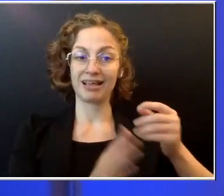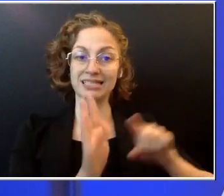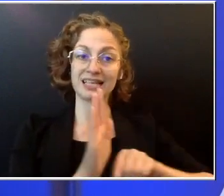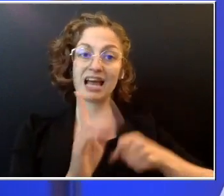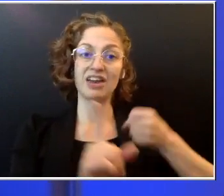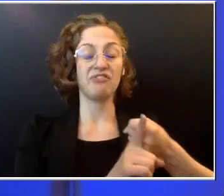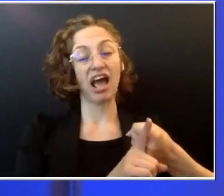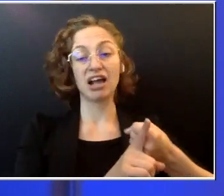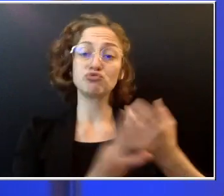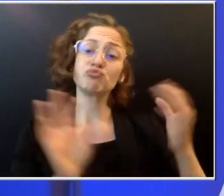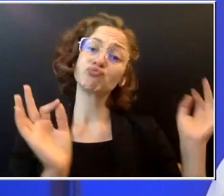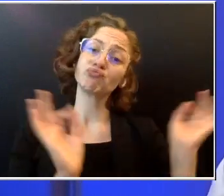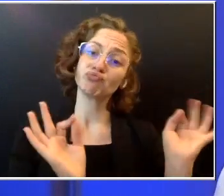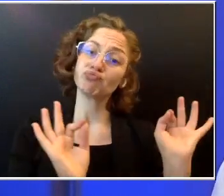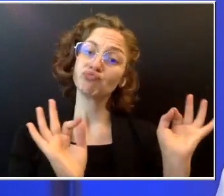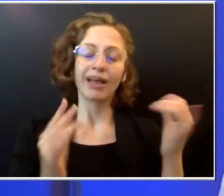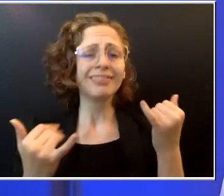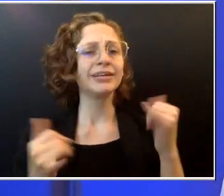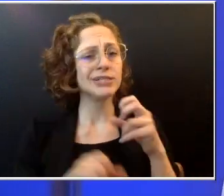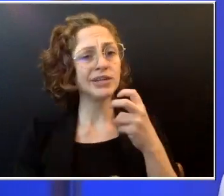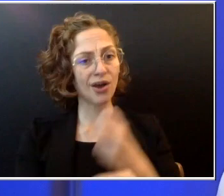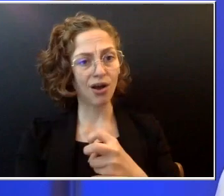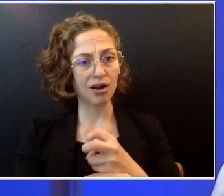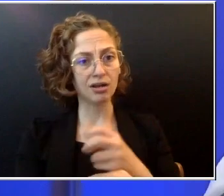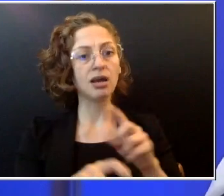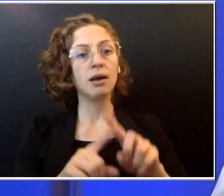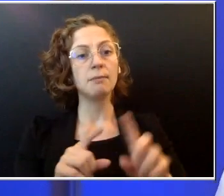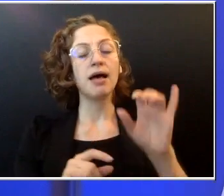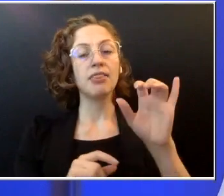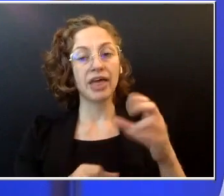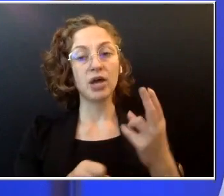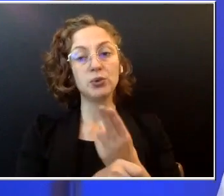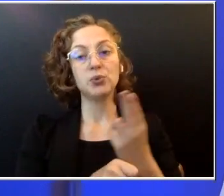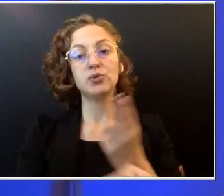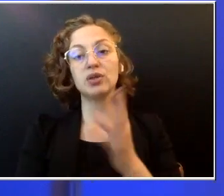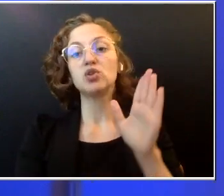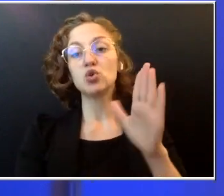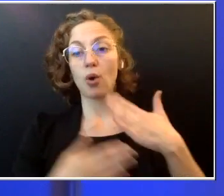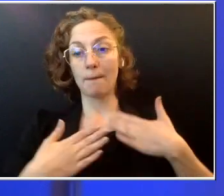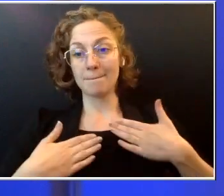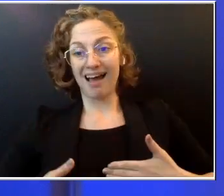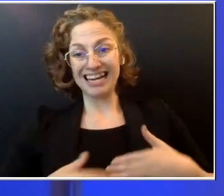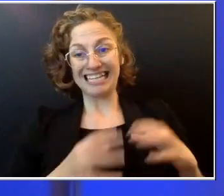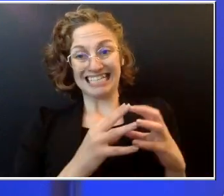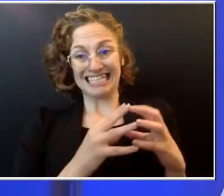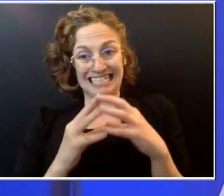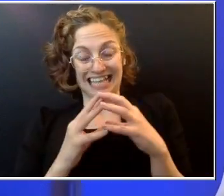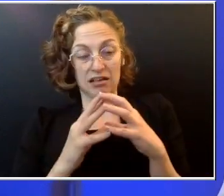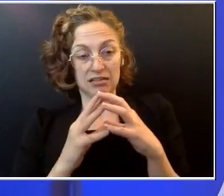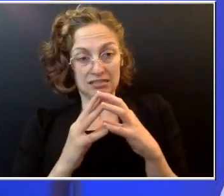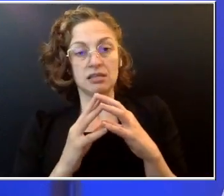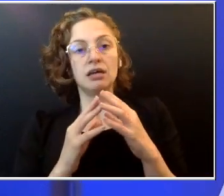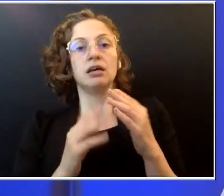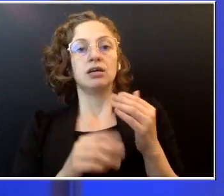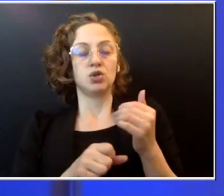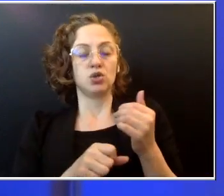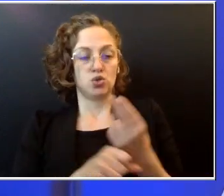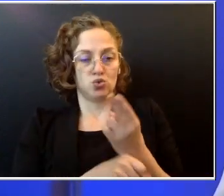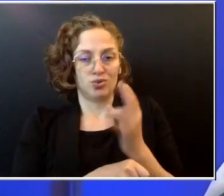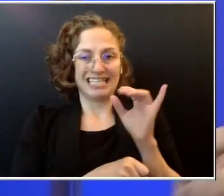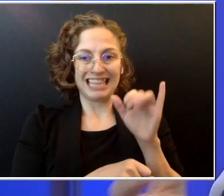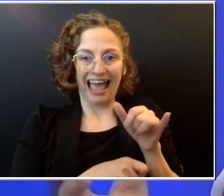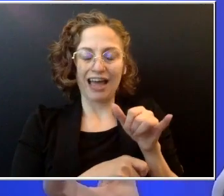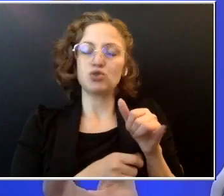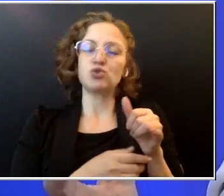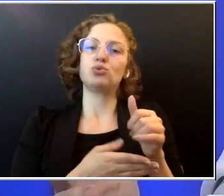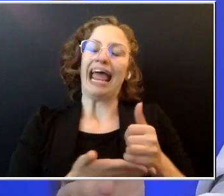immune system, the cells in your immune system to fight cancer. That has a lot of personal appeal for patients, right? I like to think my body's fighting this